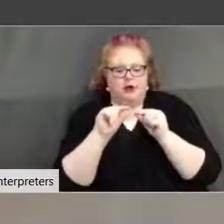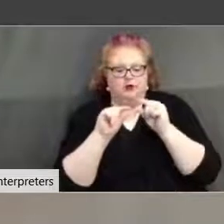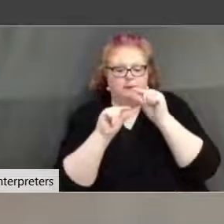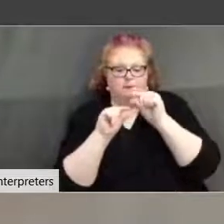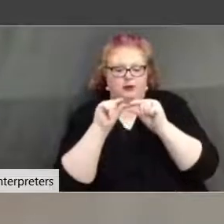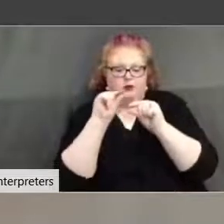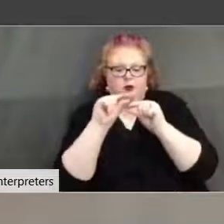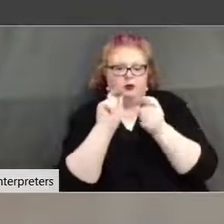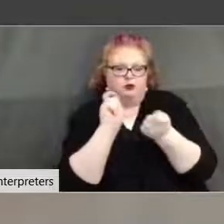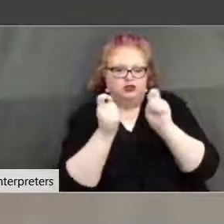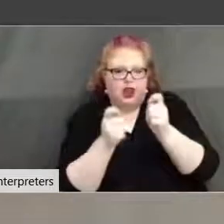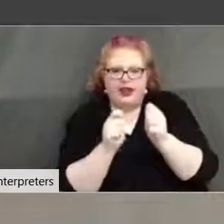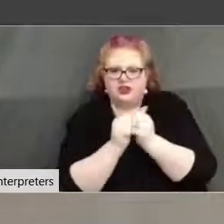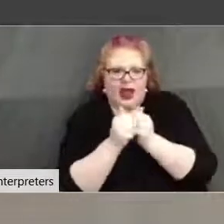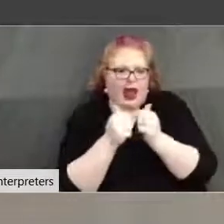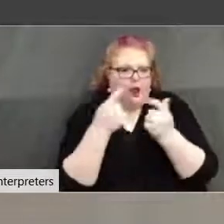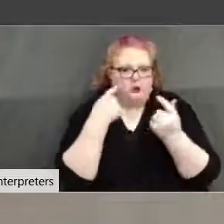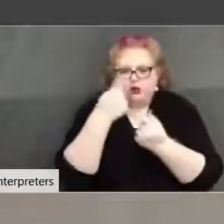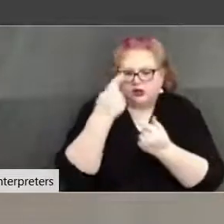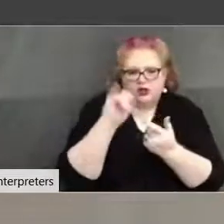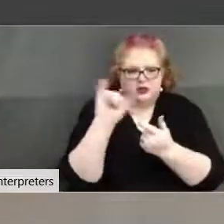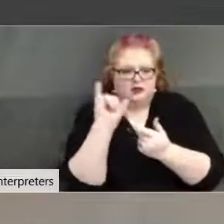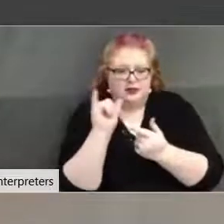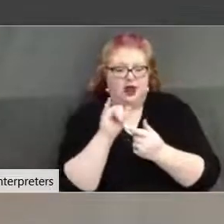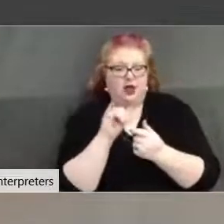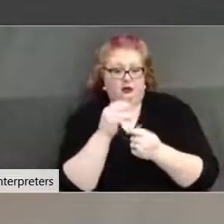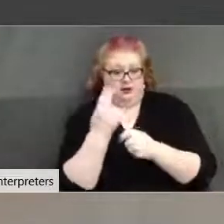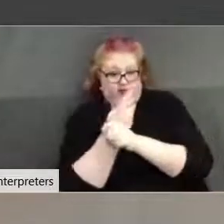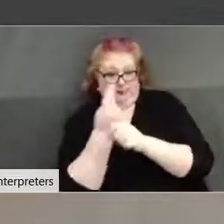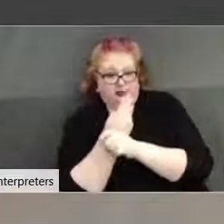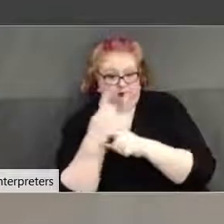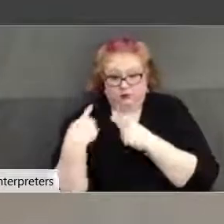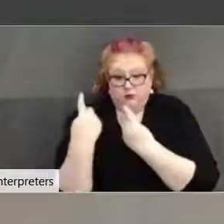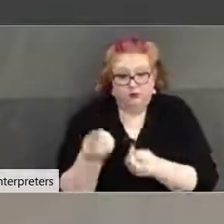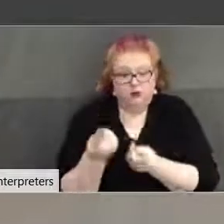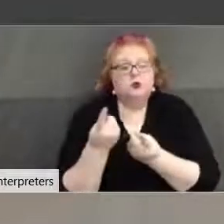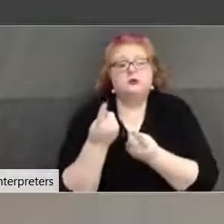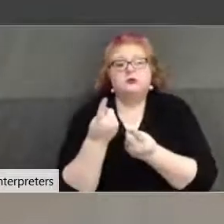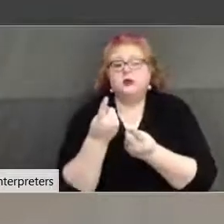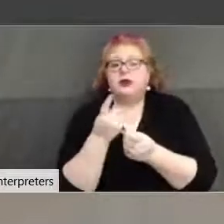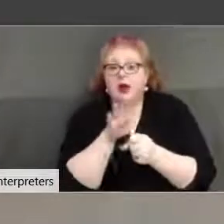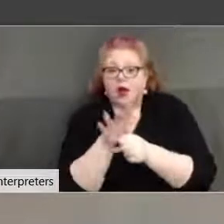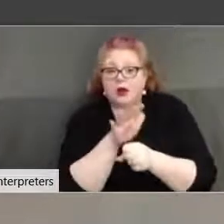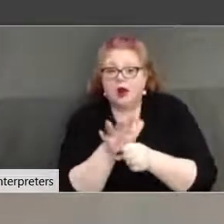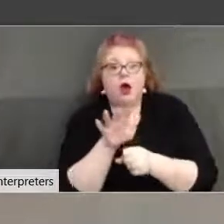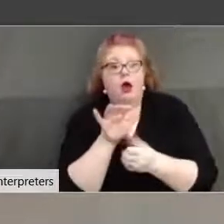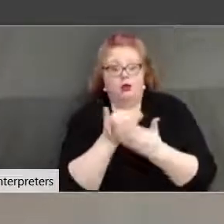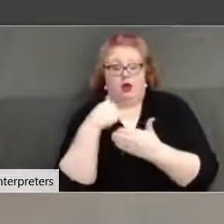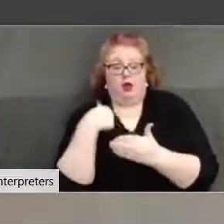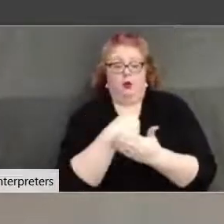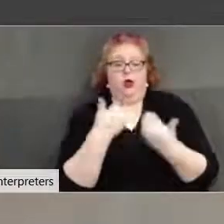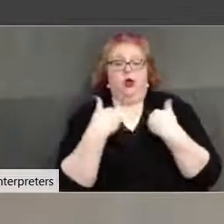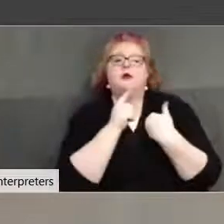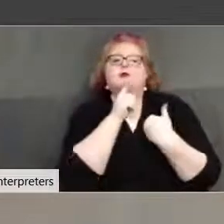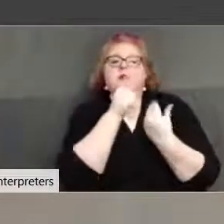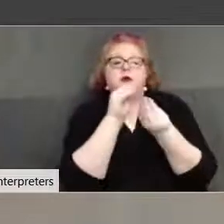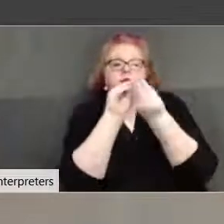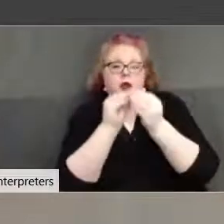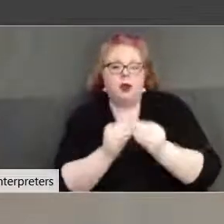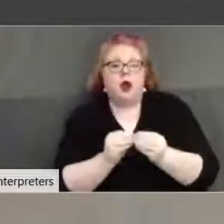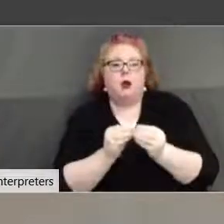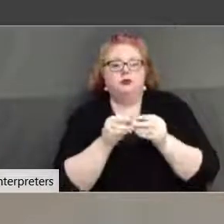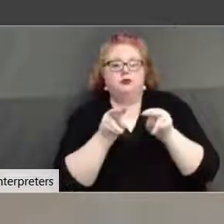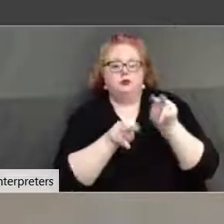and has it been deployed long enough in enough places that we actually have real data to make a decision on instead of just going from